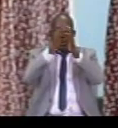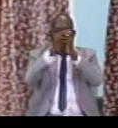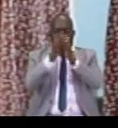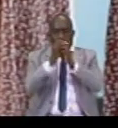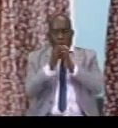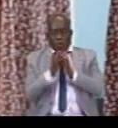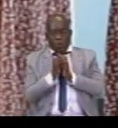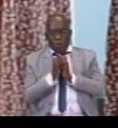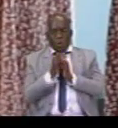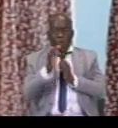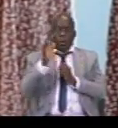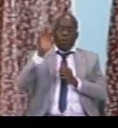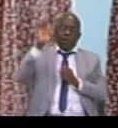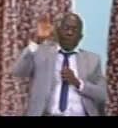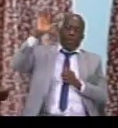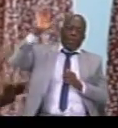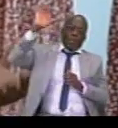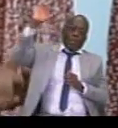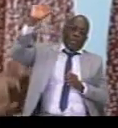Worship